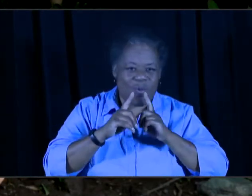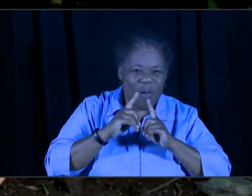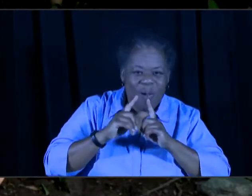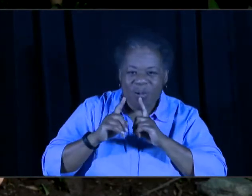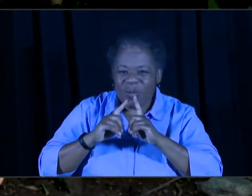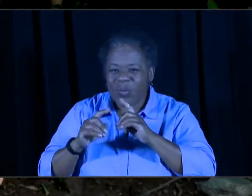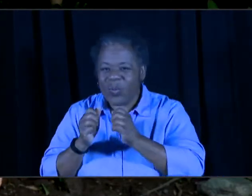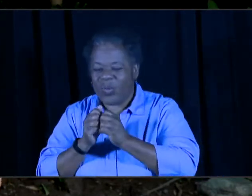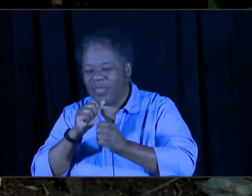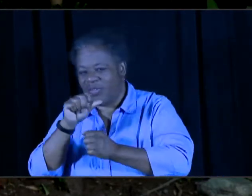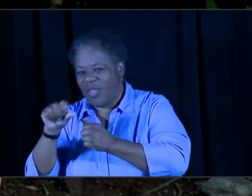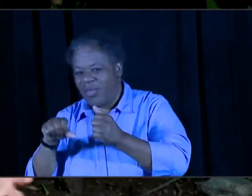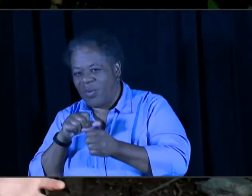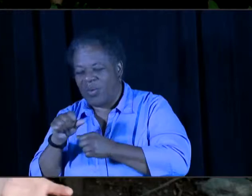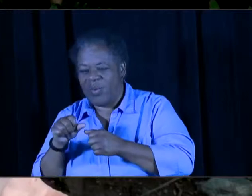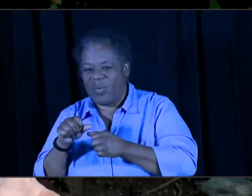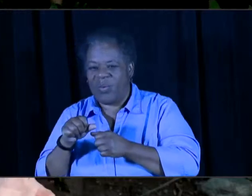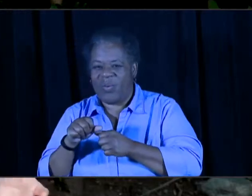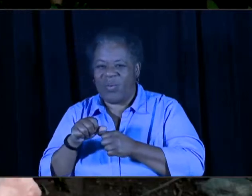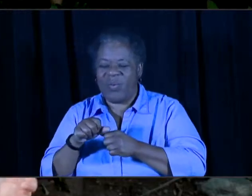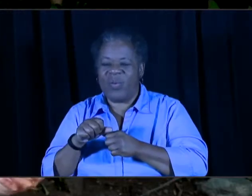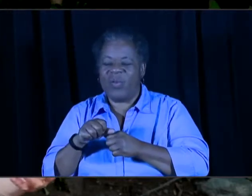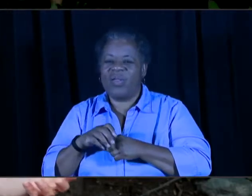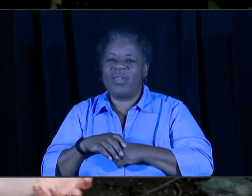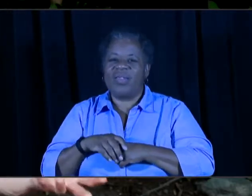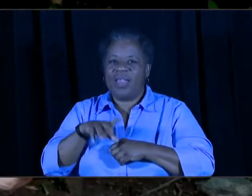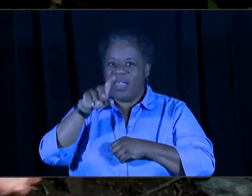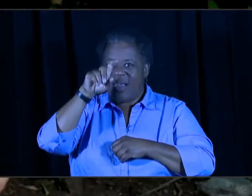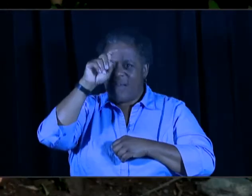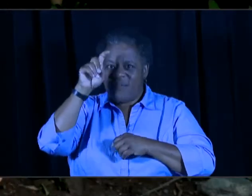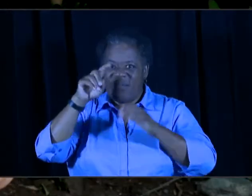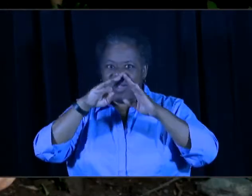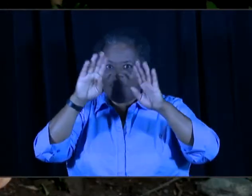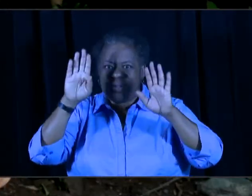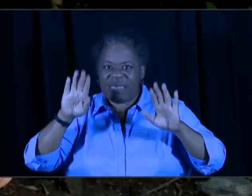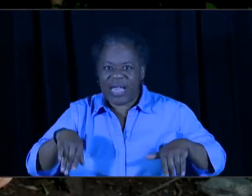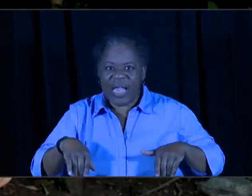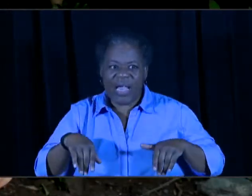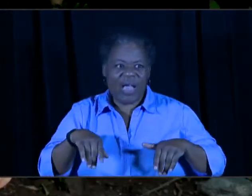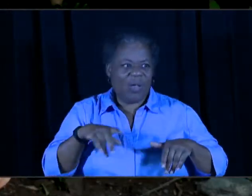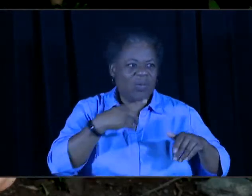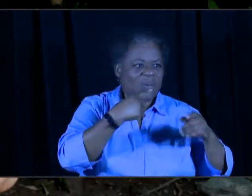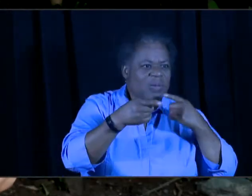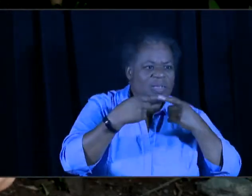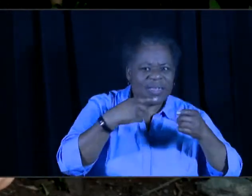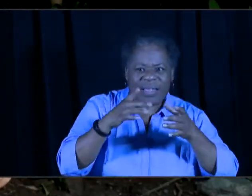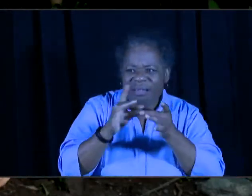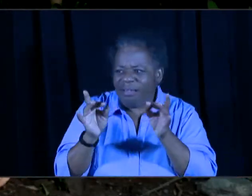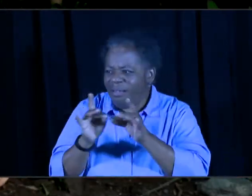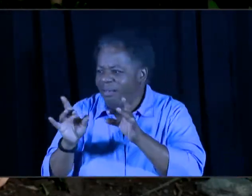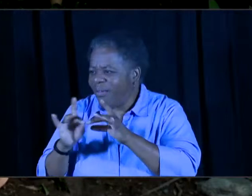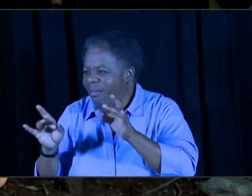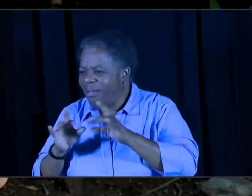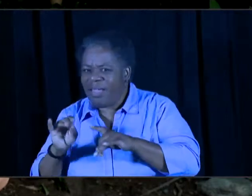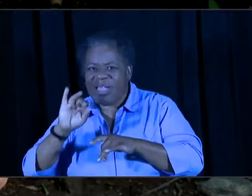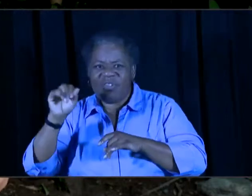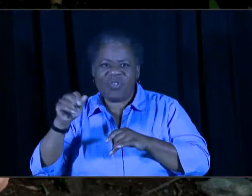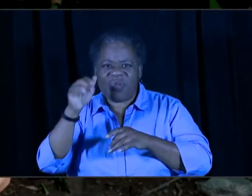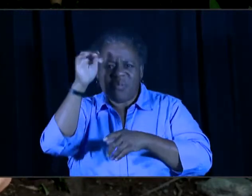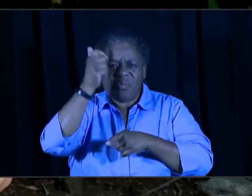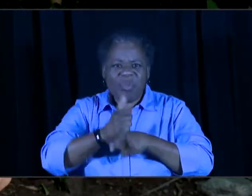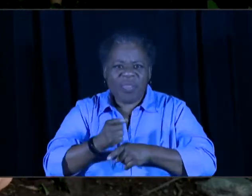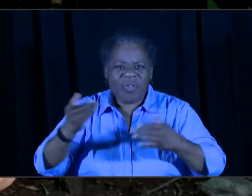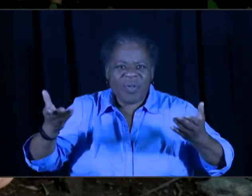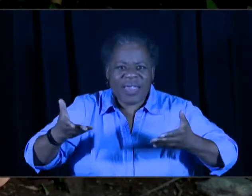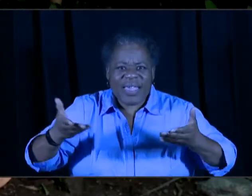The rumor flew through Pharaoh's house. "Joseph's brothers have come." And Pharaoh was pleased. "They must